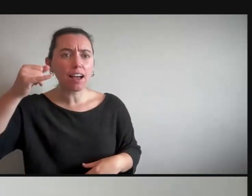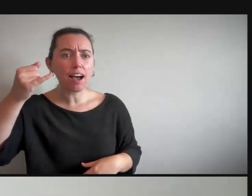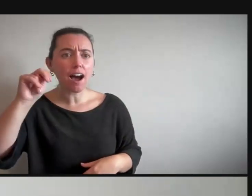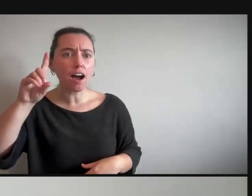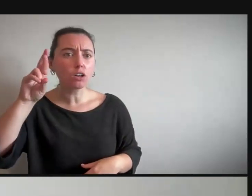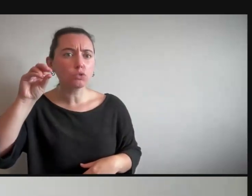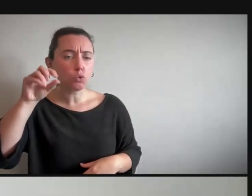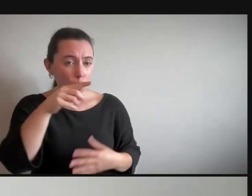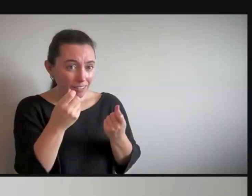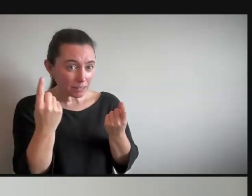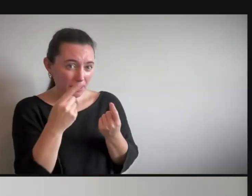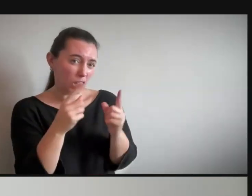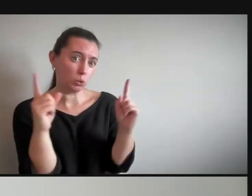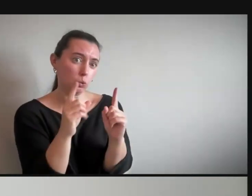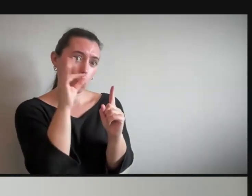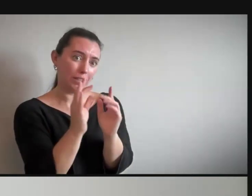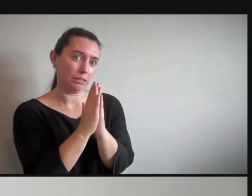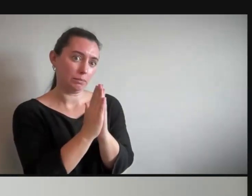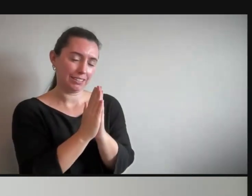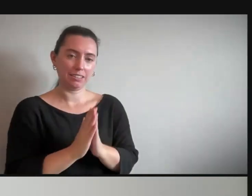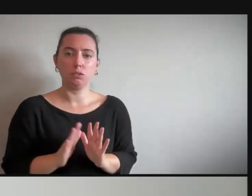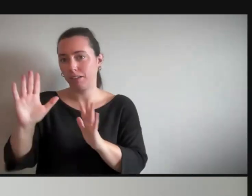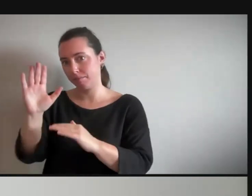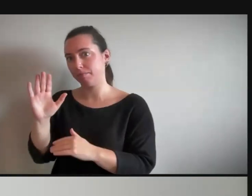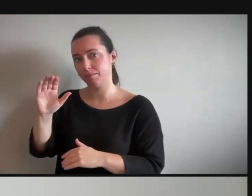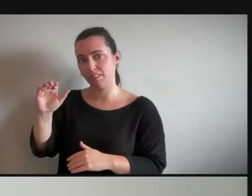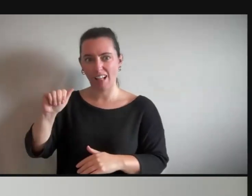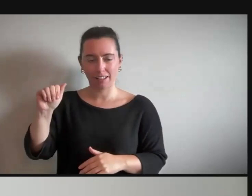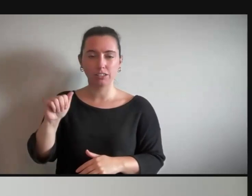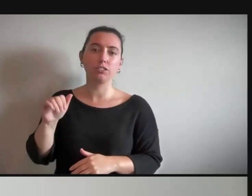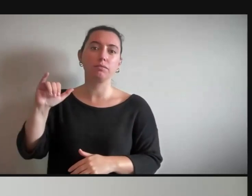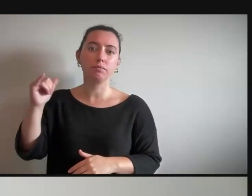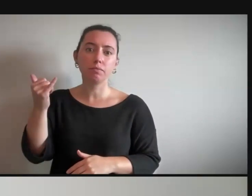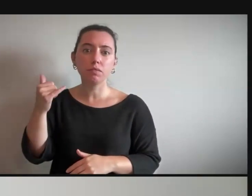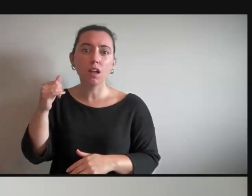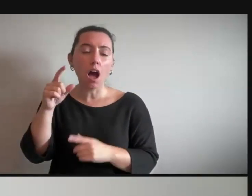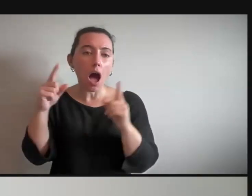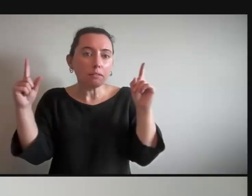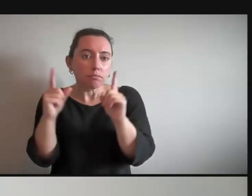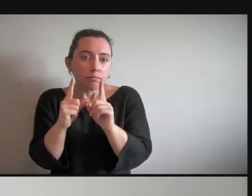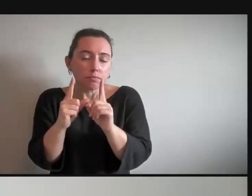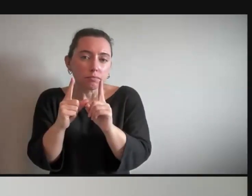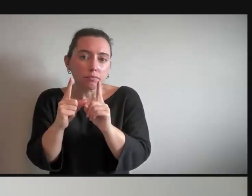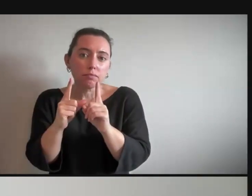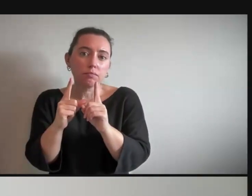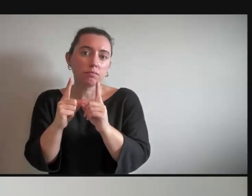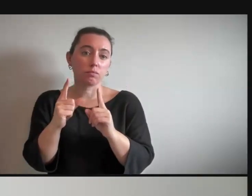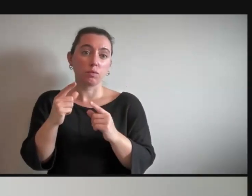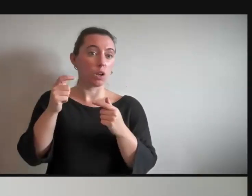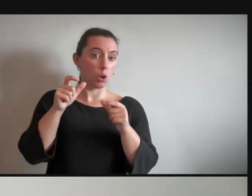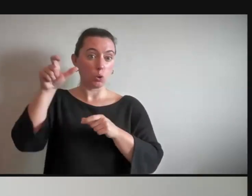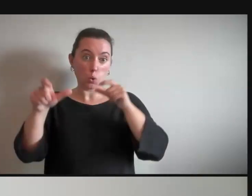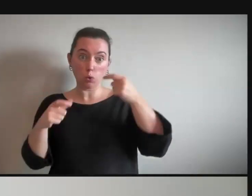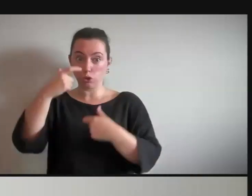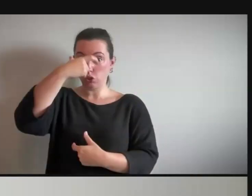This needs to be short, Alejandro. Okay, I'll do my best. So very quickly, from the user's point of view, I mean,